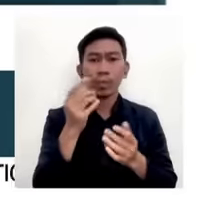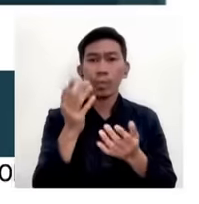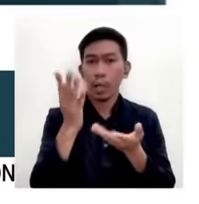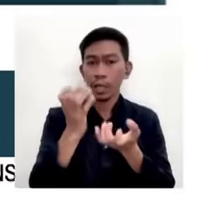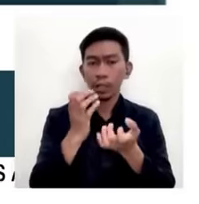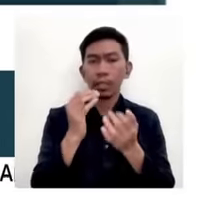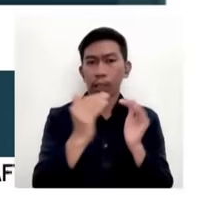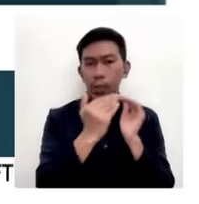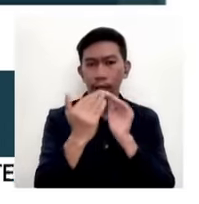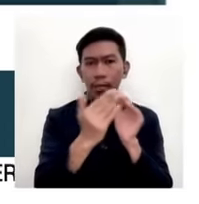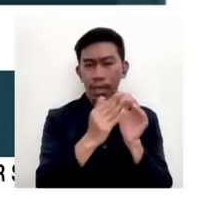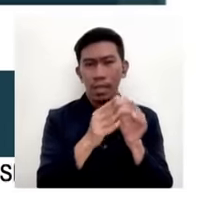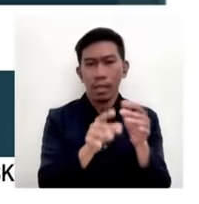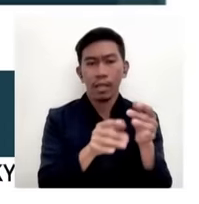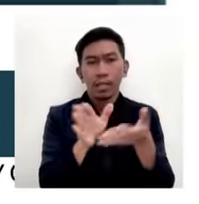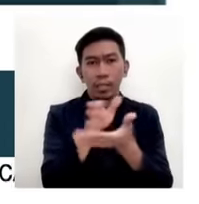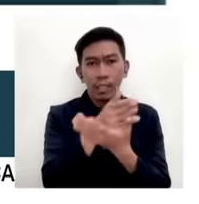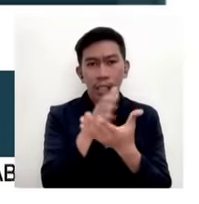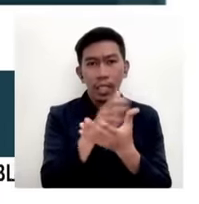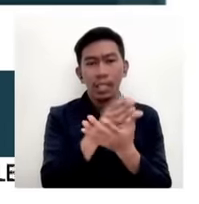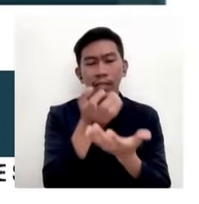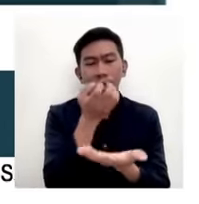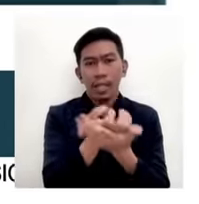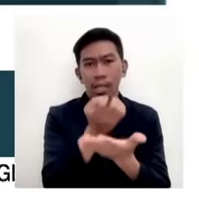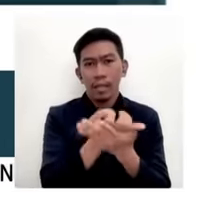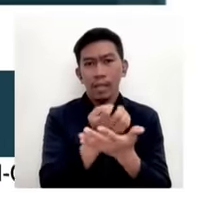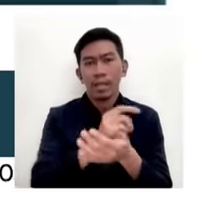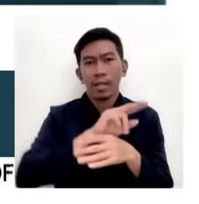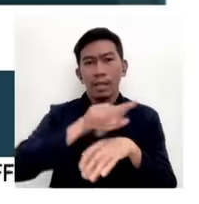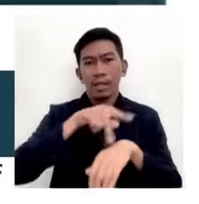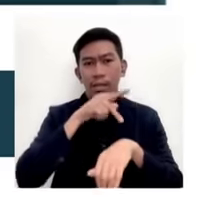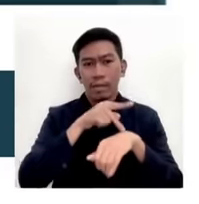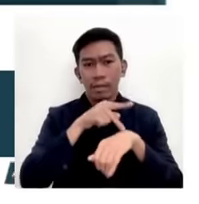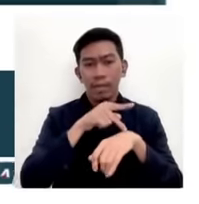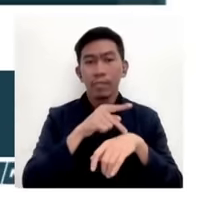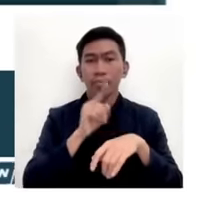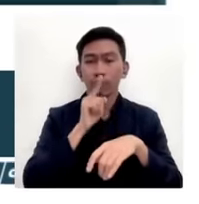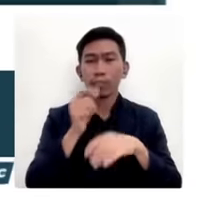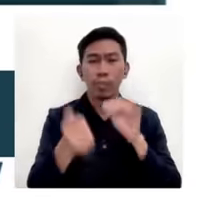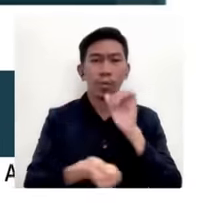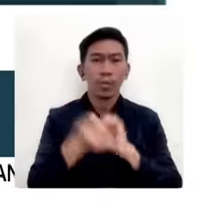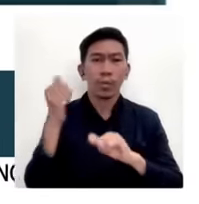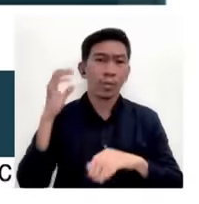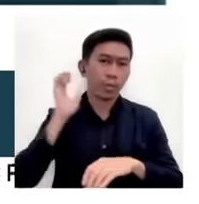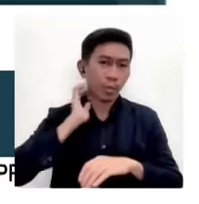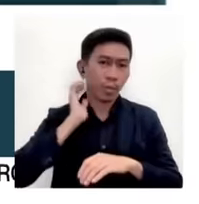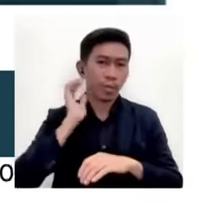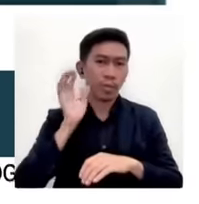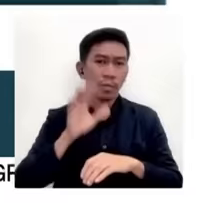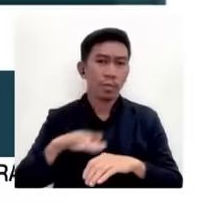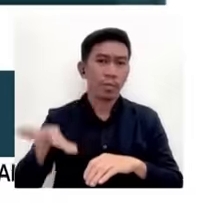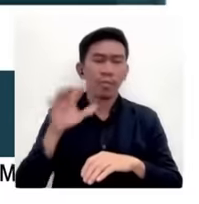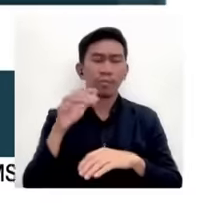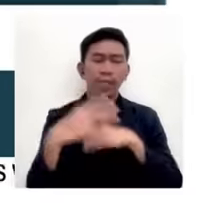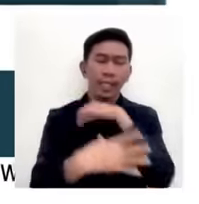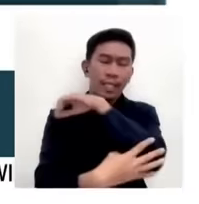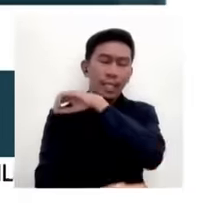share in the economy of the Republic of the Philippines. Karamihan mo sa Mindanao talaga ay mahihirap, no?